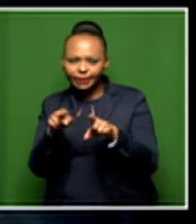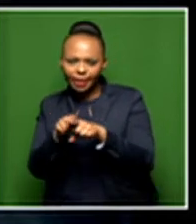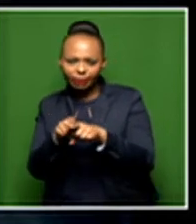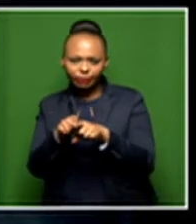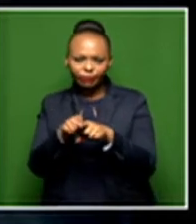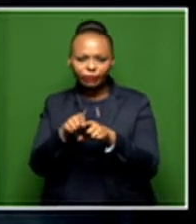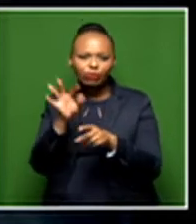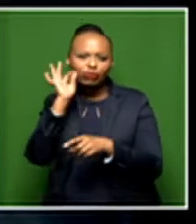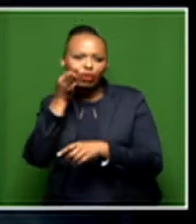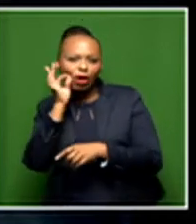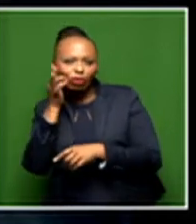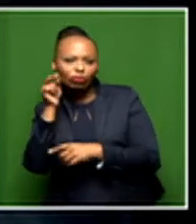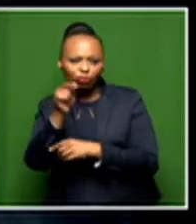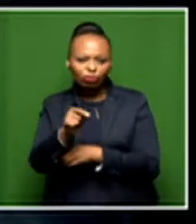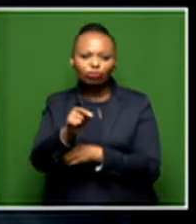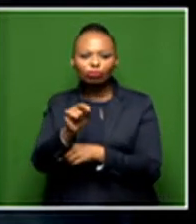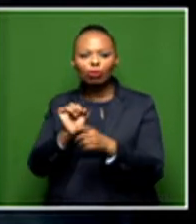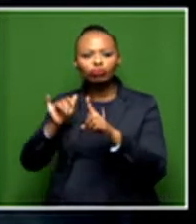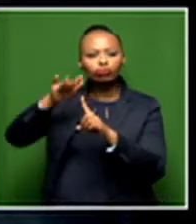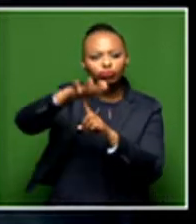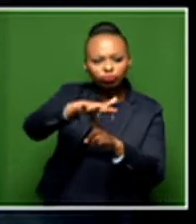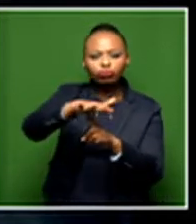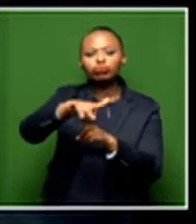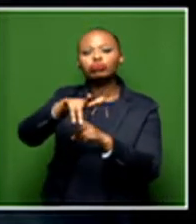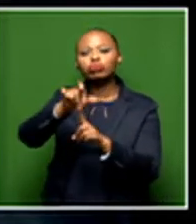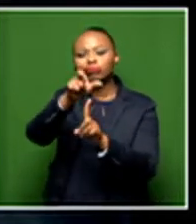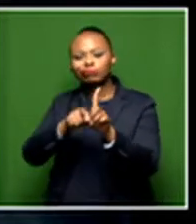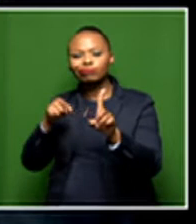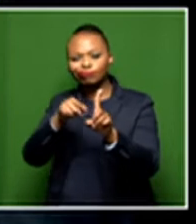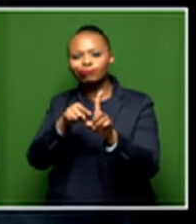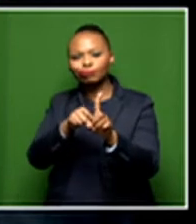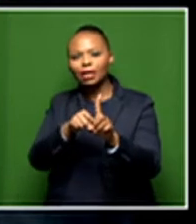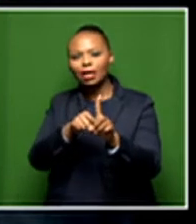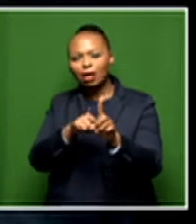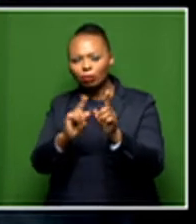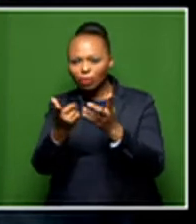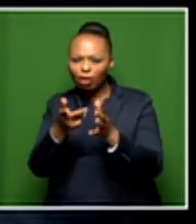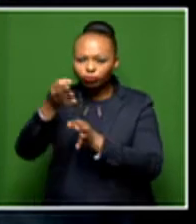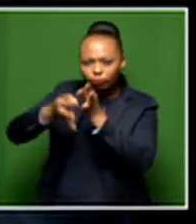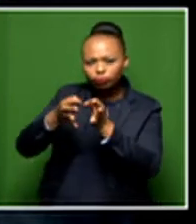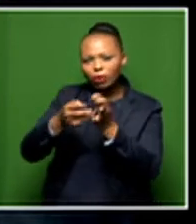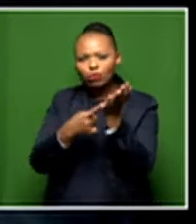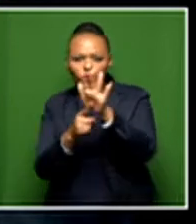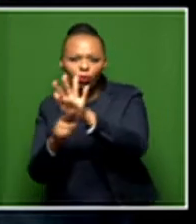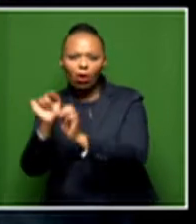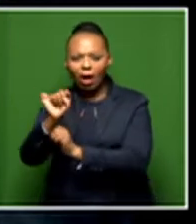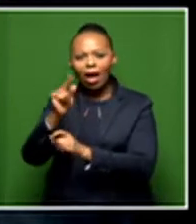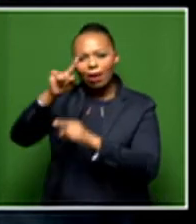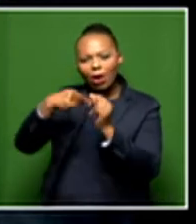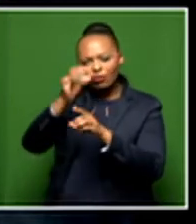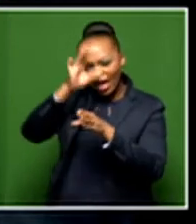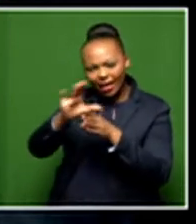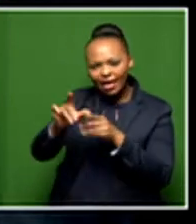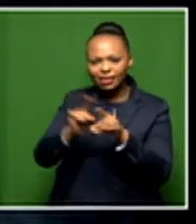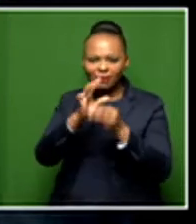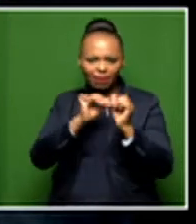French astronaut about to leave, and she has to confront issues about her career or her family. And then moving